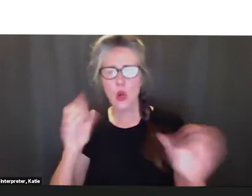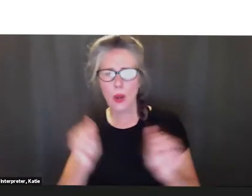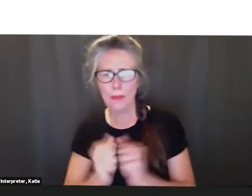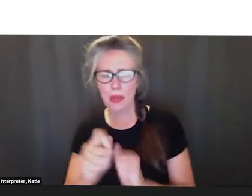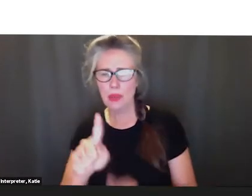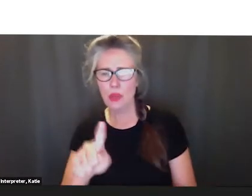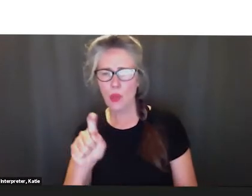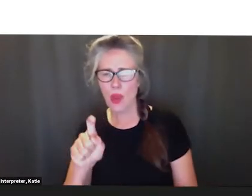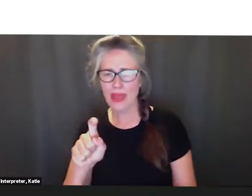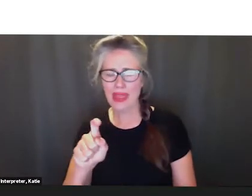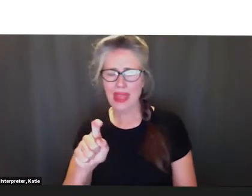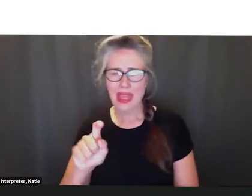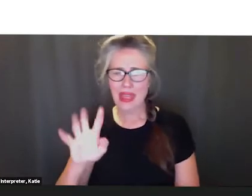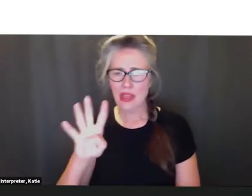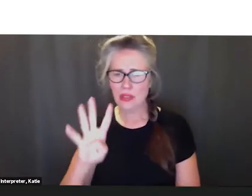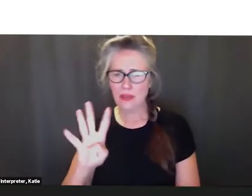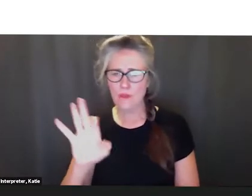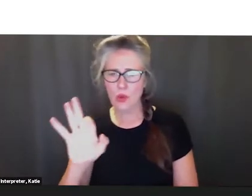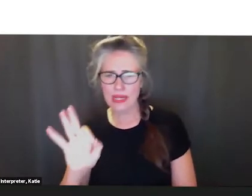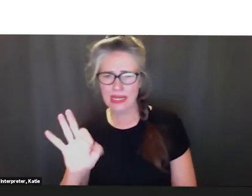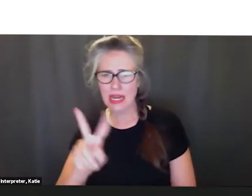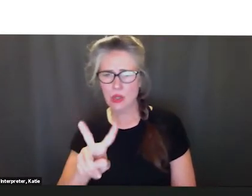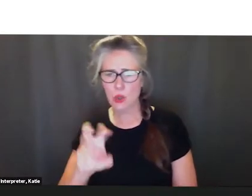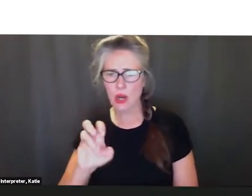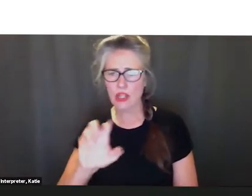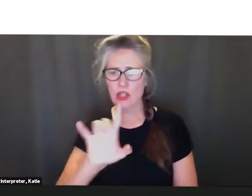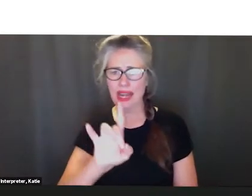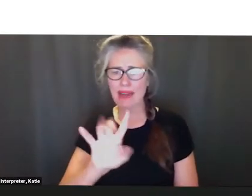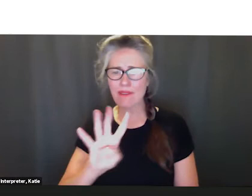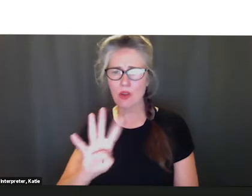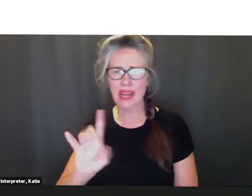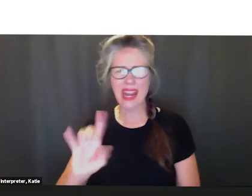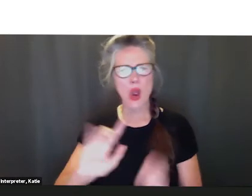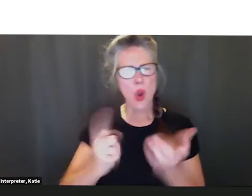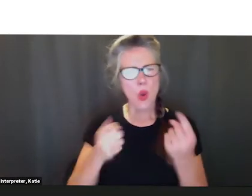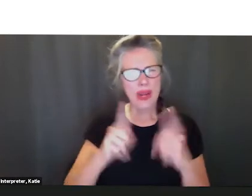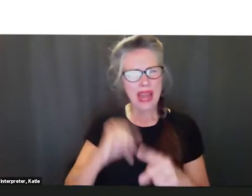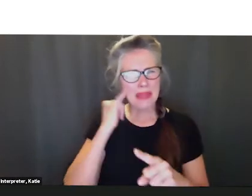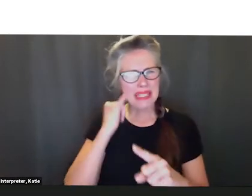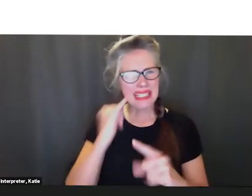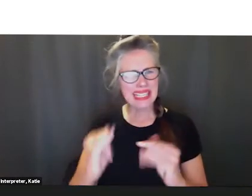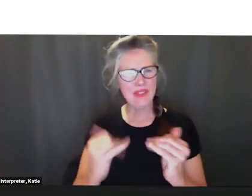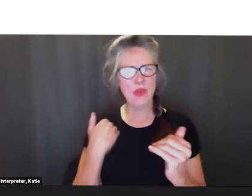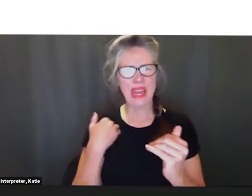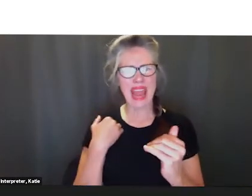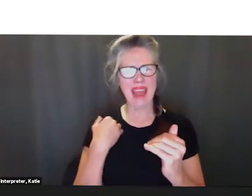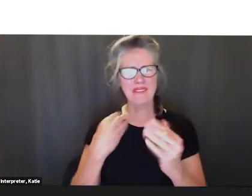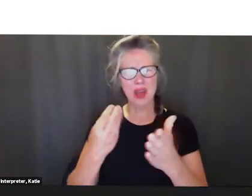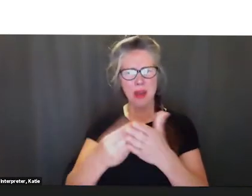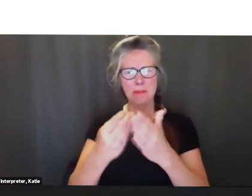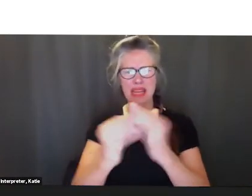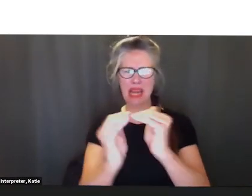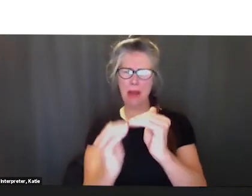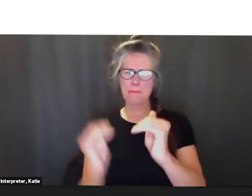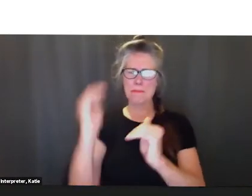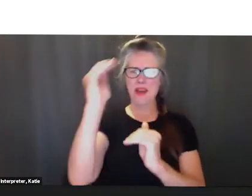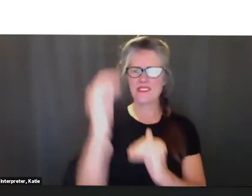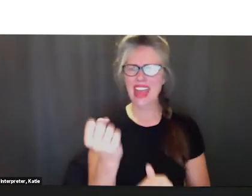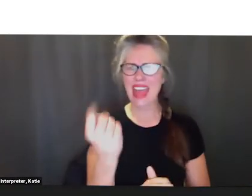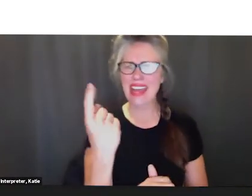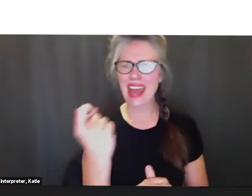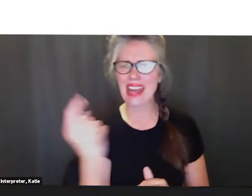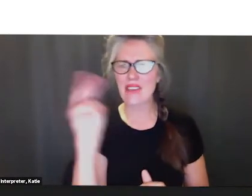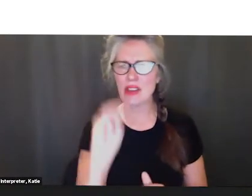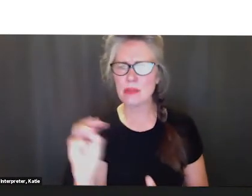the 11.4 million? Then how do we meet that obligation? Where does that money come from? So you can